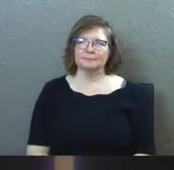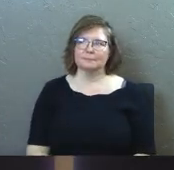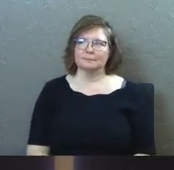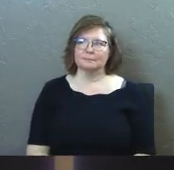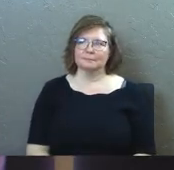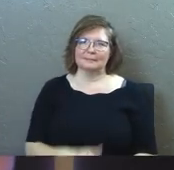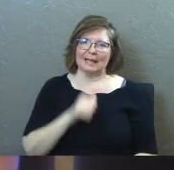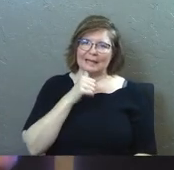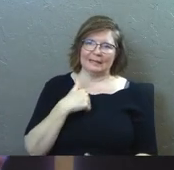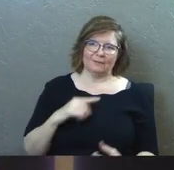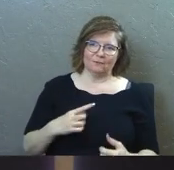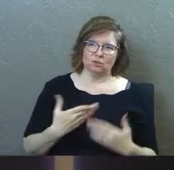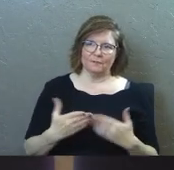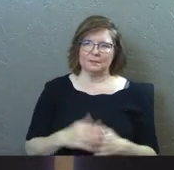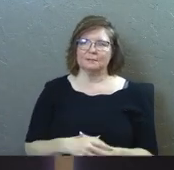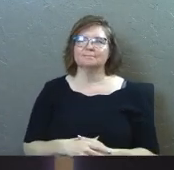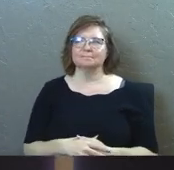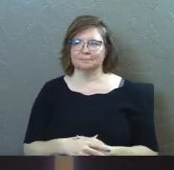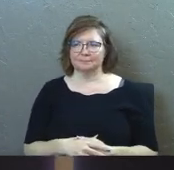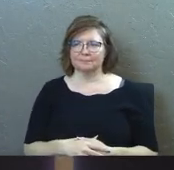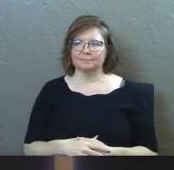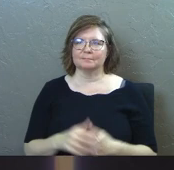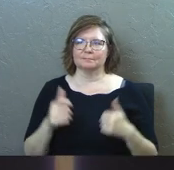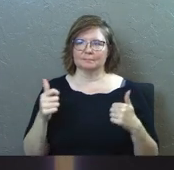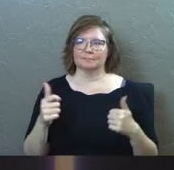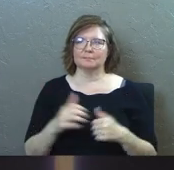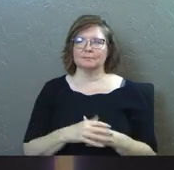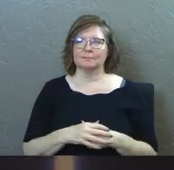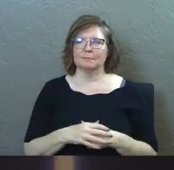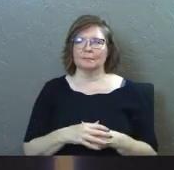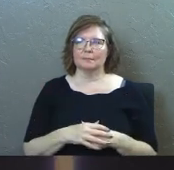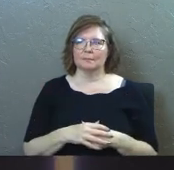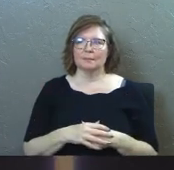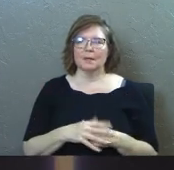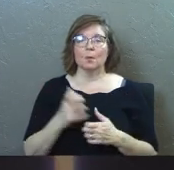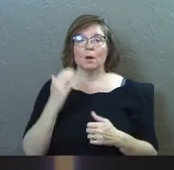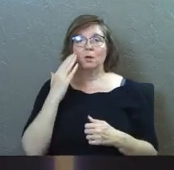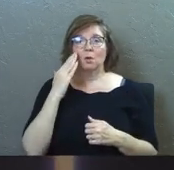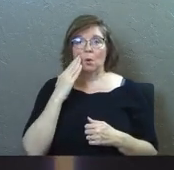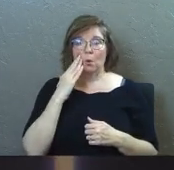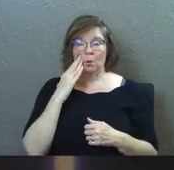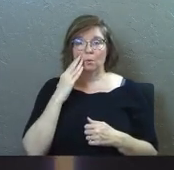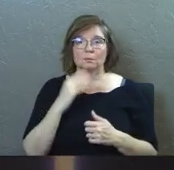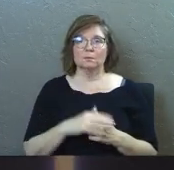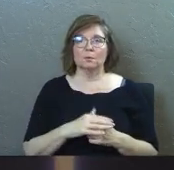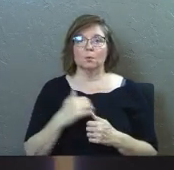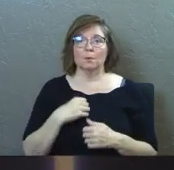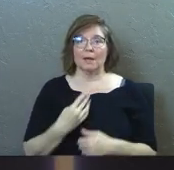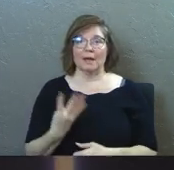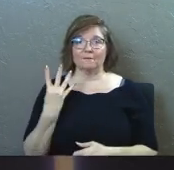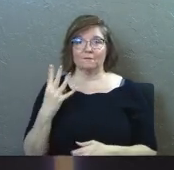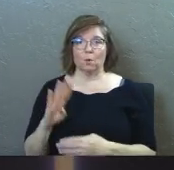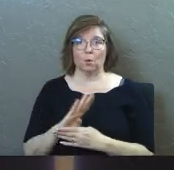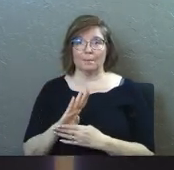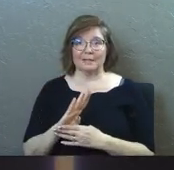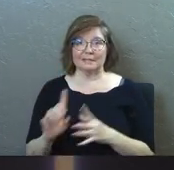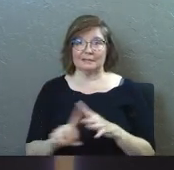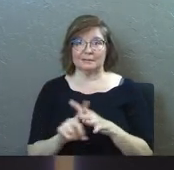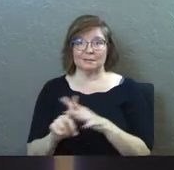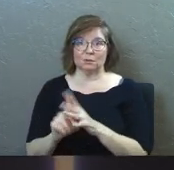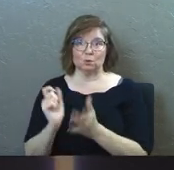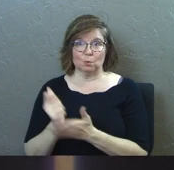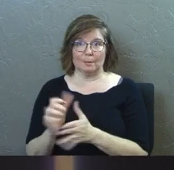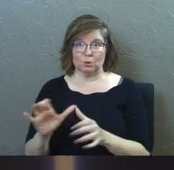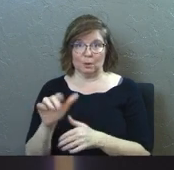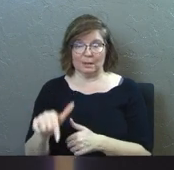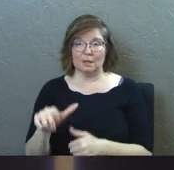have it for first service. There it is. Excellent. I want you to know this, too. We had four businesses came out and helped us